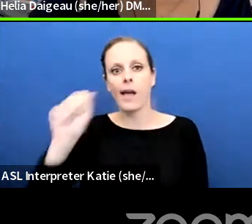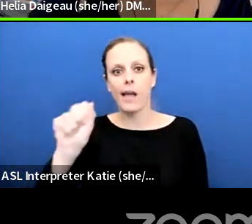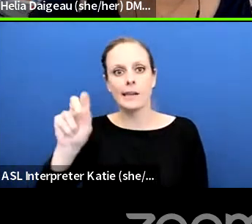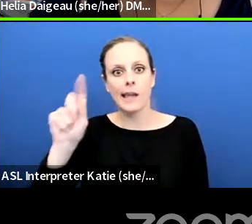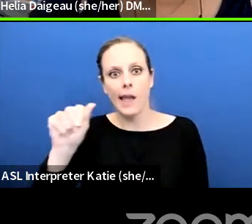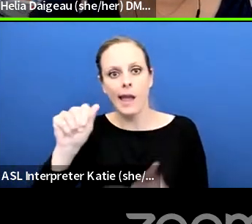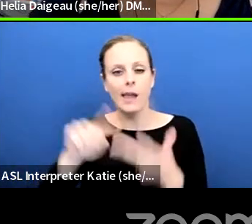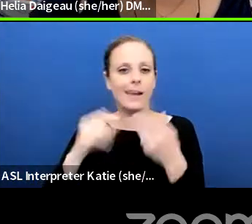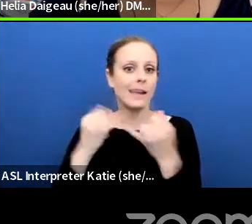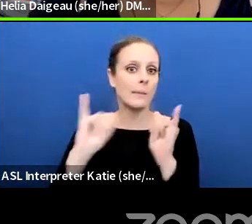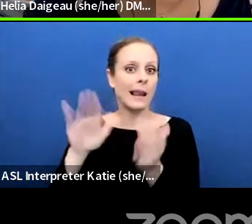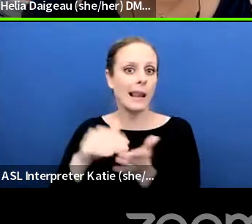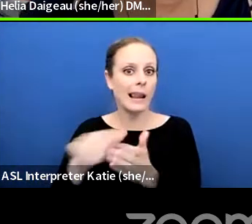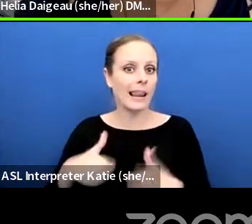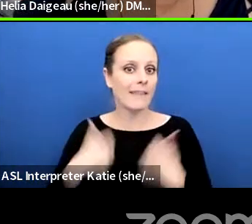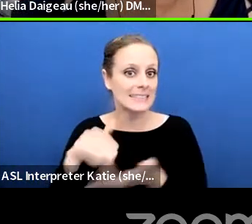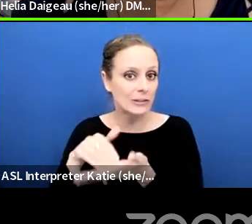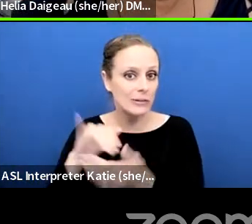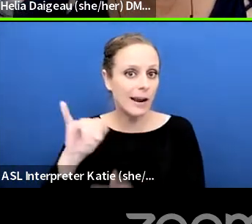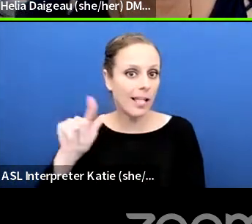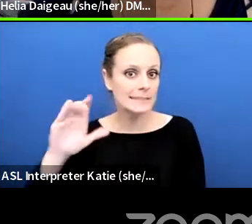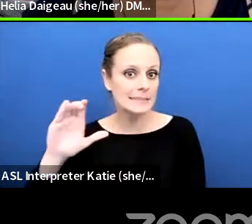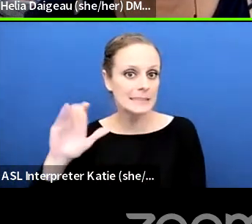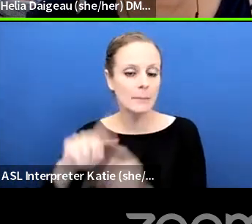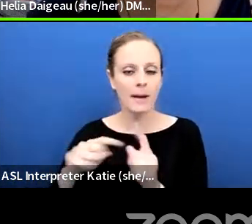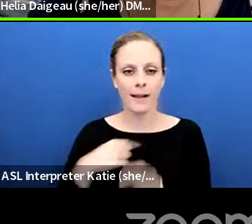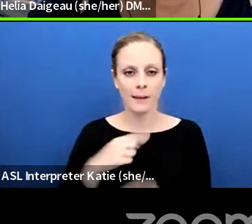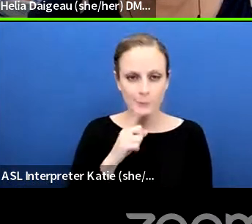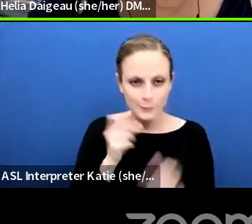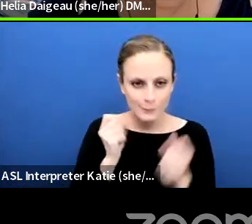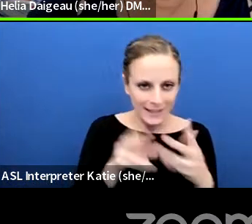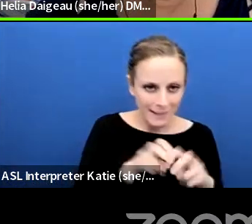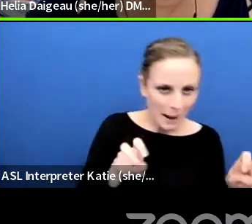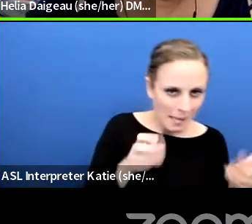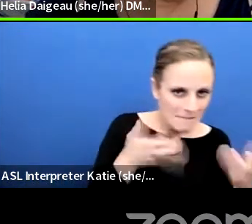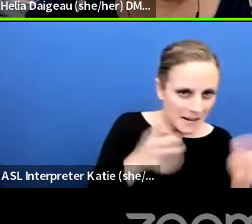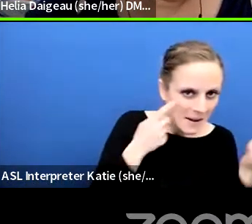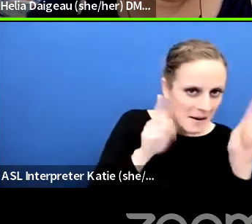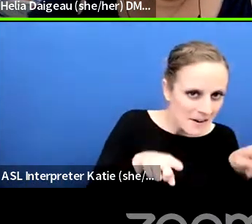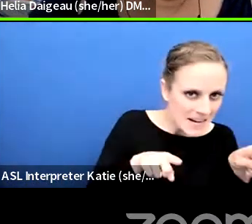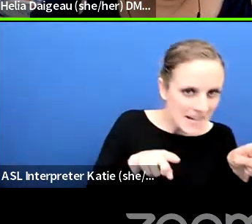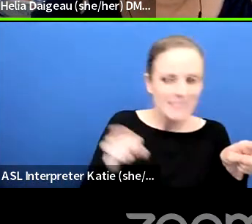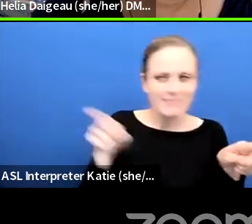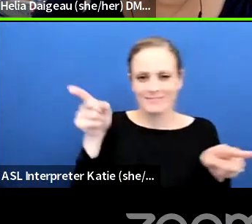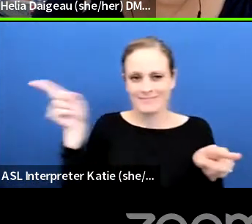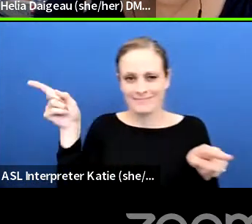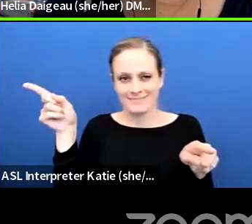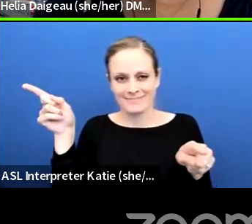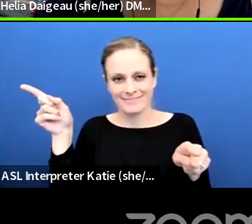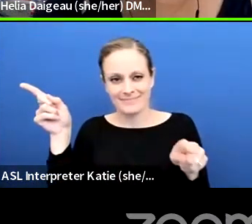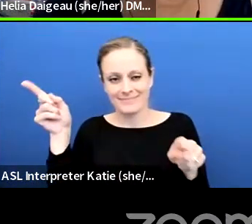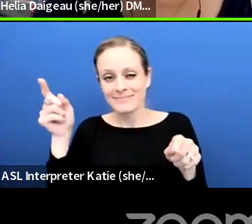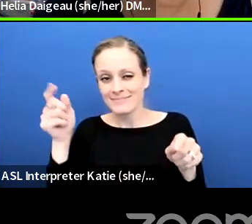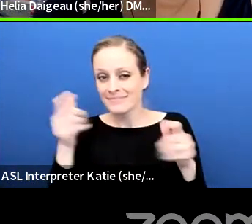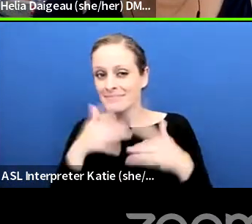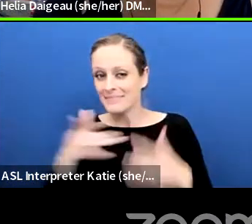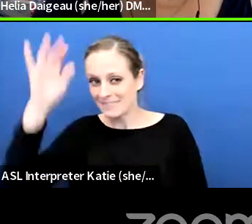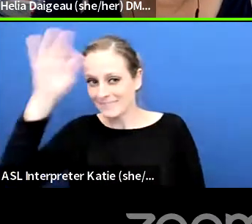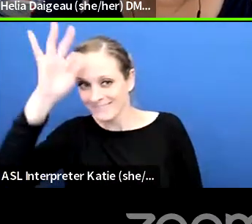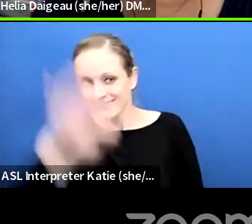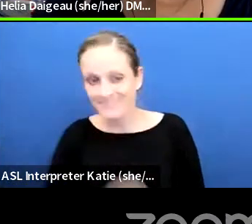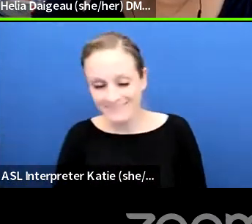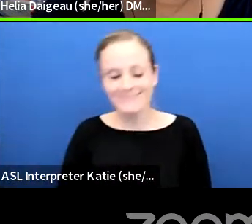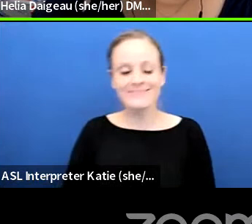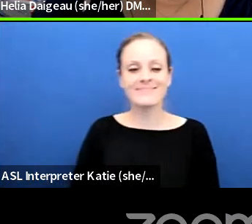but I'm sure that many of my colleagues on the panel can agree, and many of you in the audience can agree that when talking to